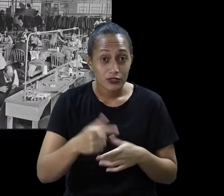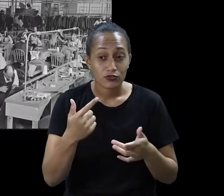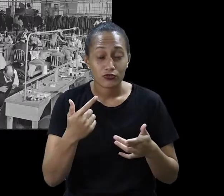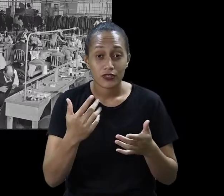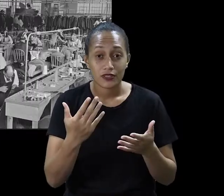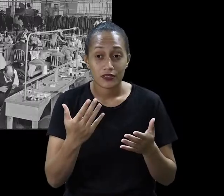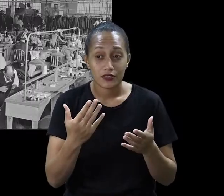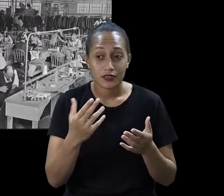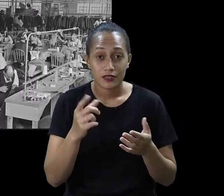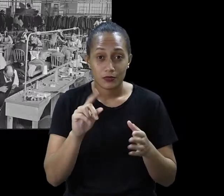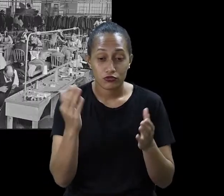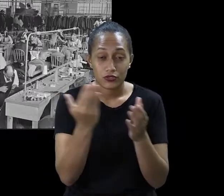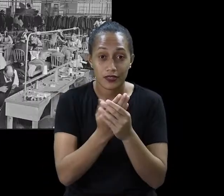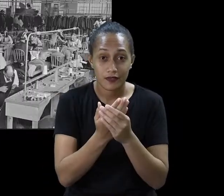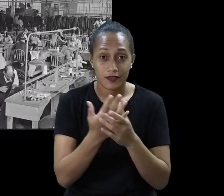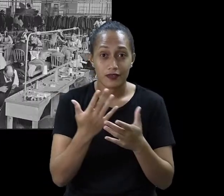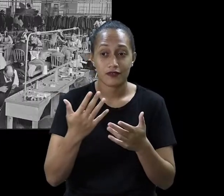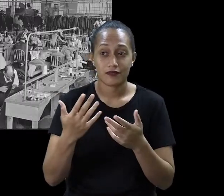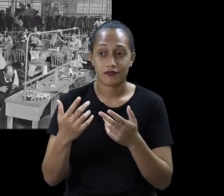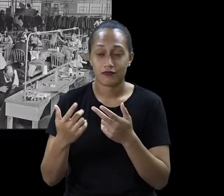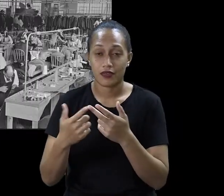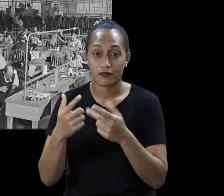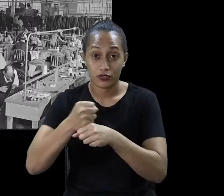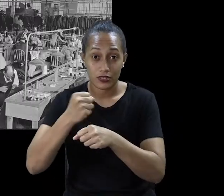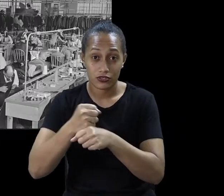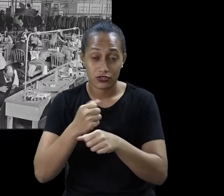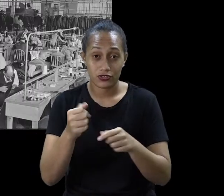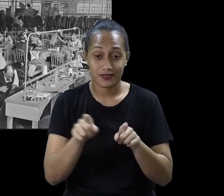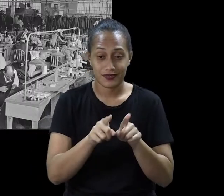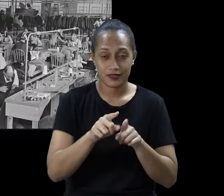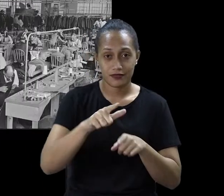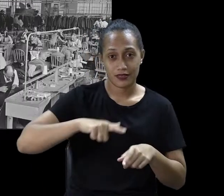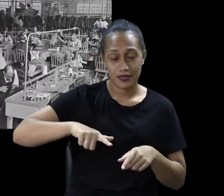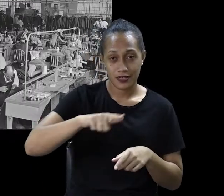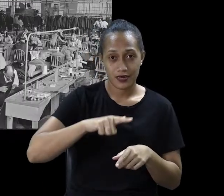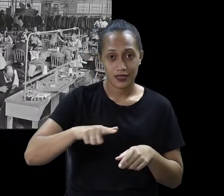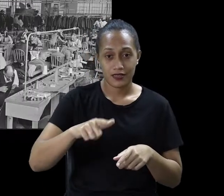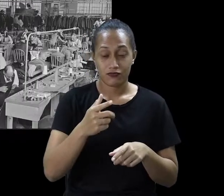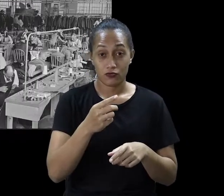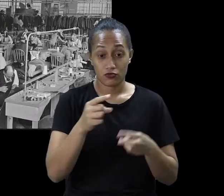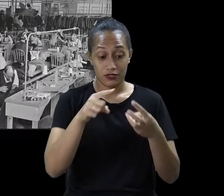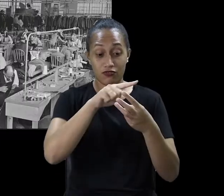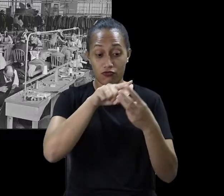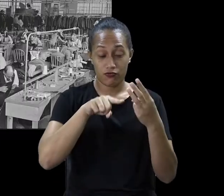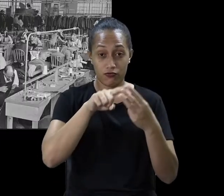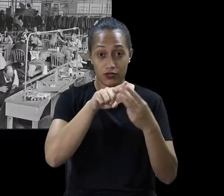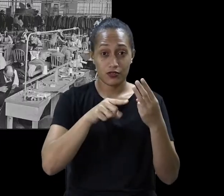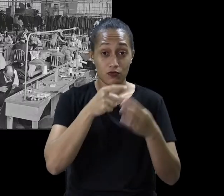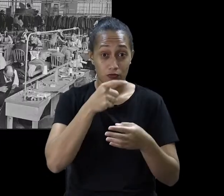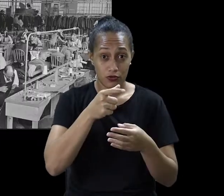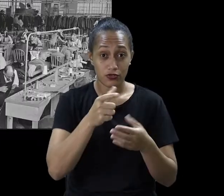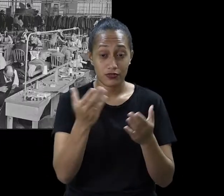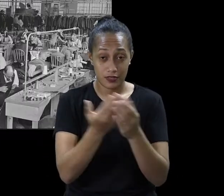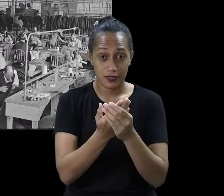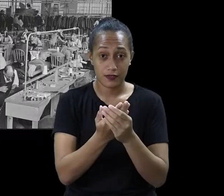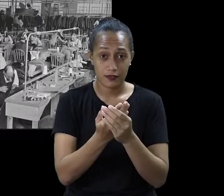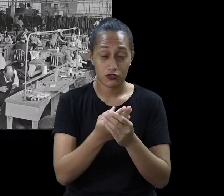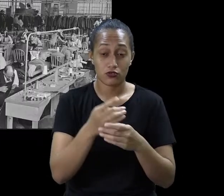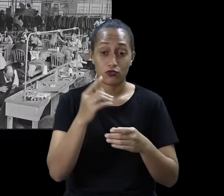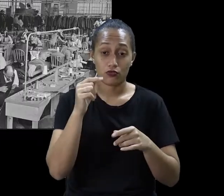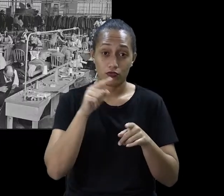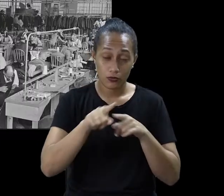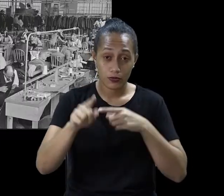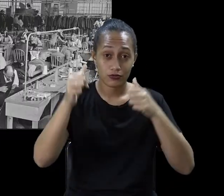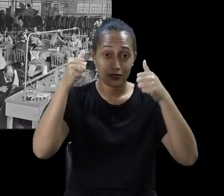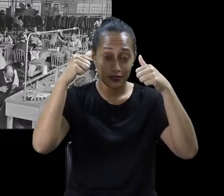process, and this arrow is the output, you need inputs. Now, you might have many inputs. You might